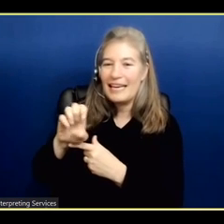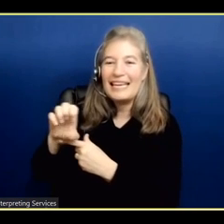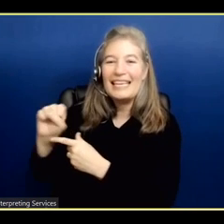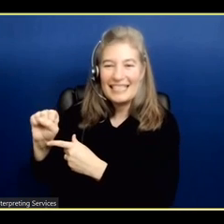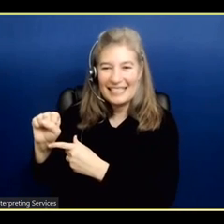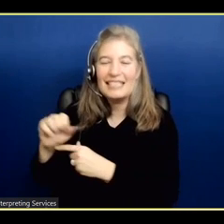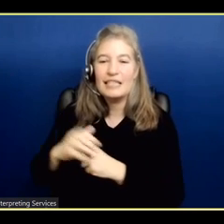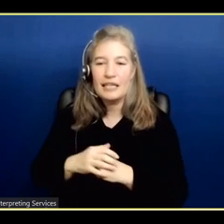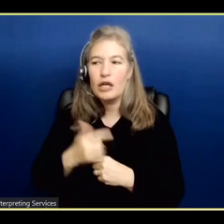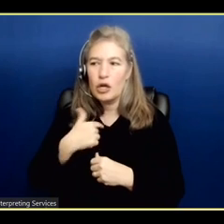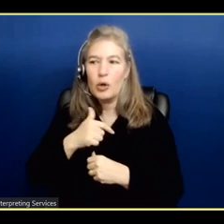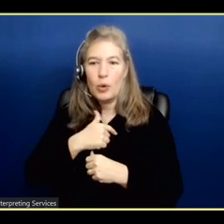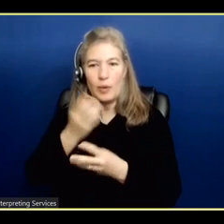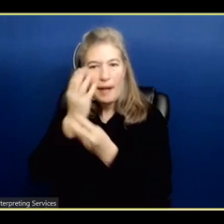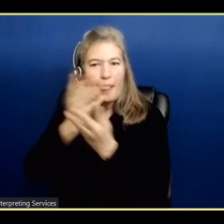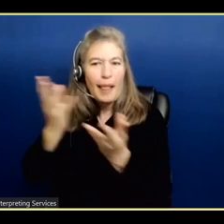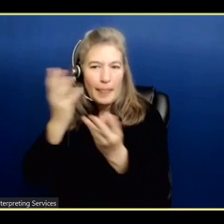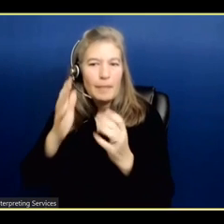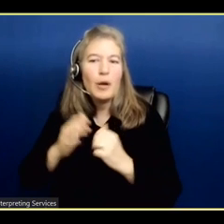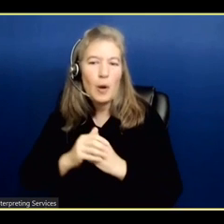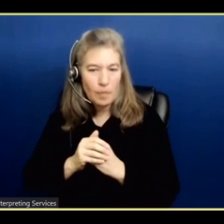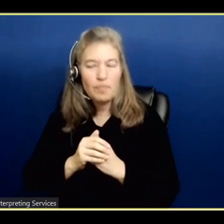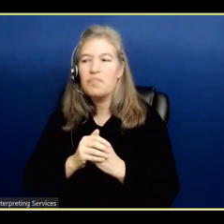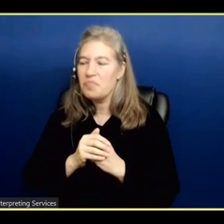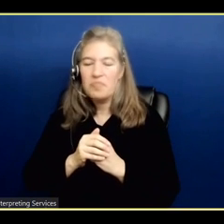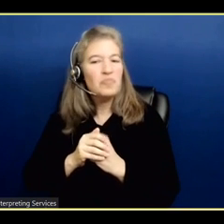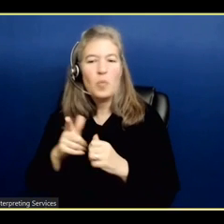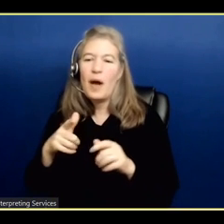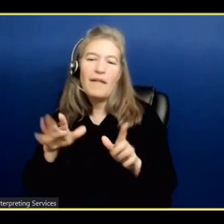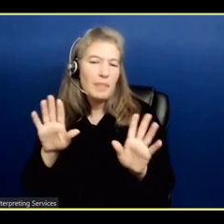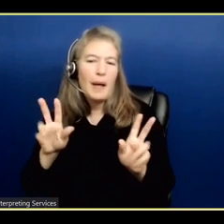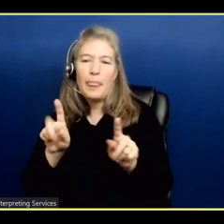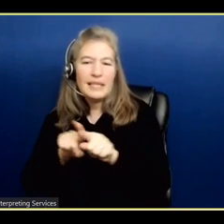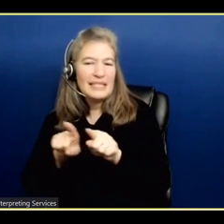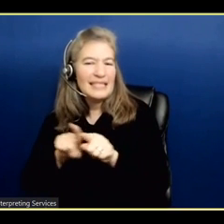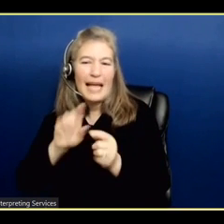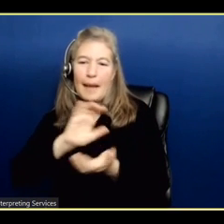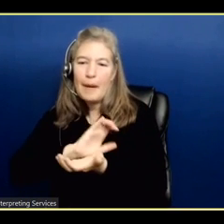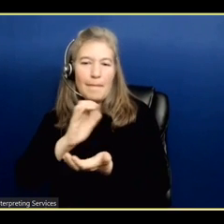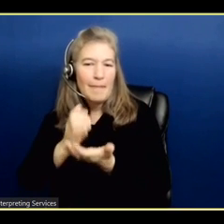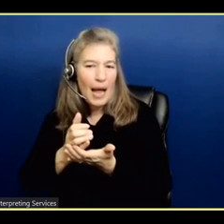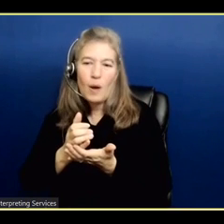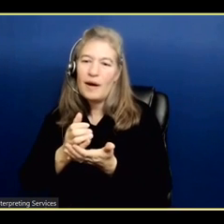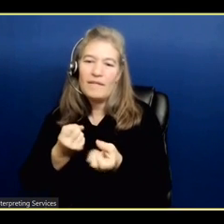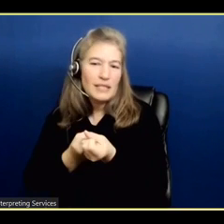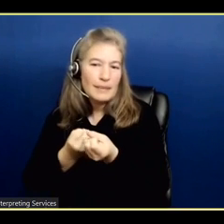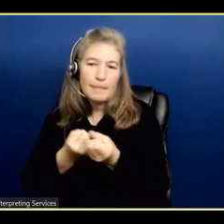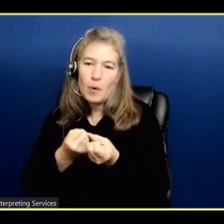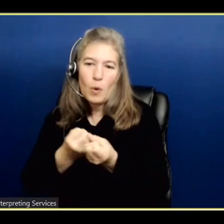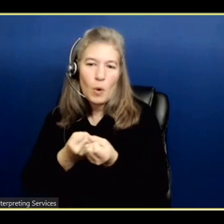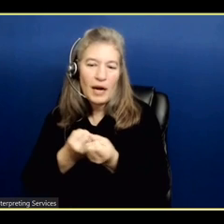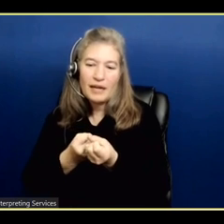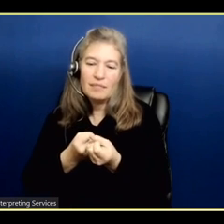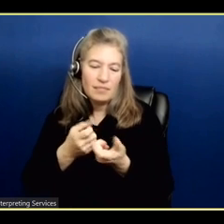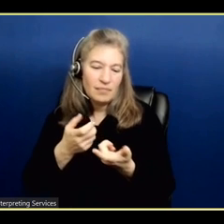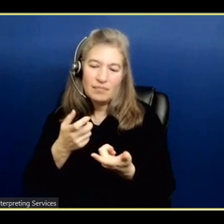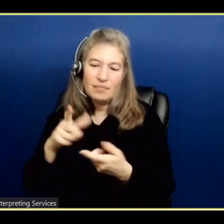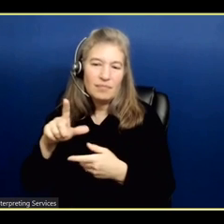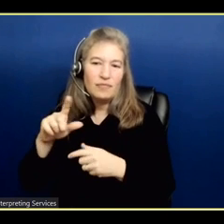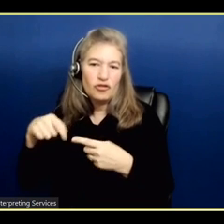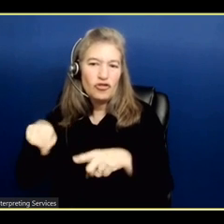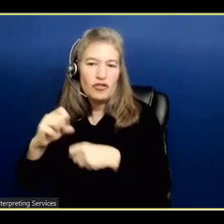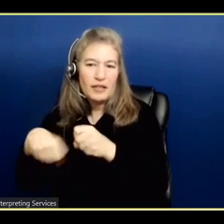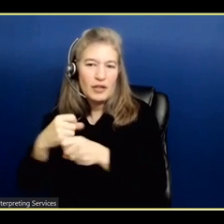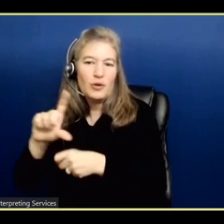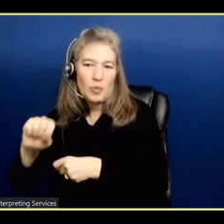can anticipate receiving the same amount of general operating support from us in 2020 as they did in 2019. And that's sort of the least